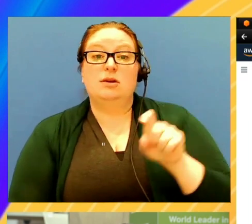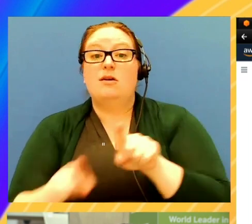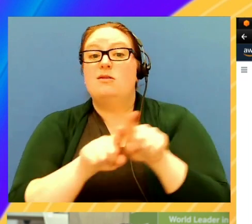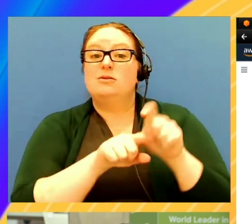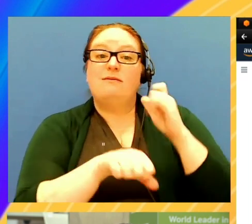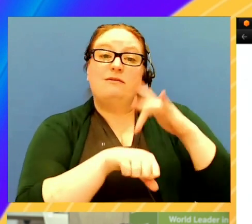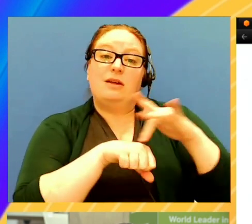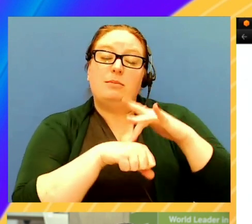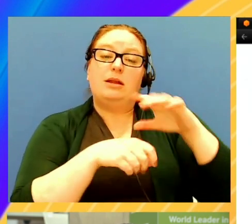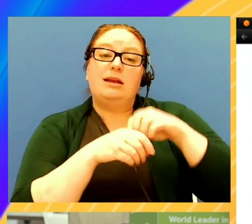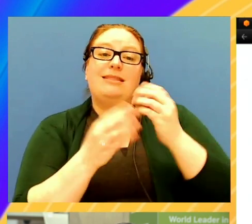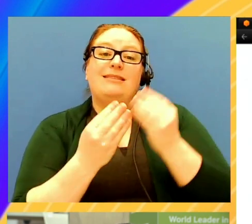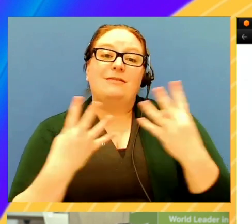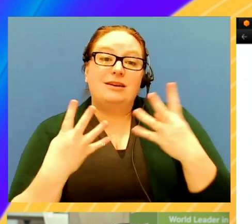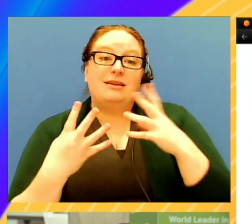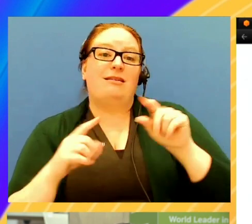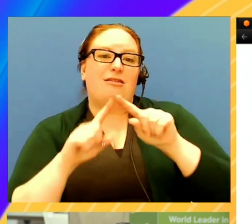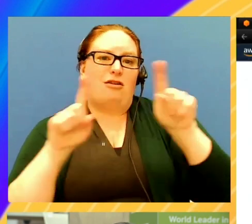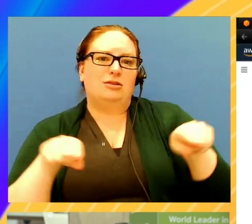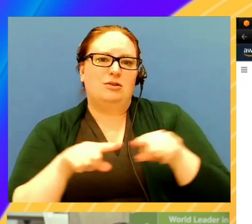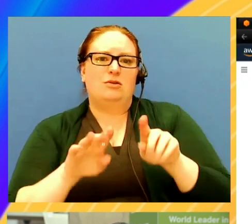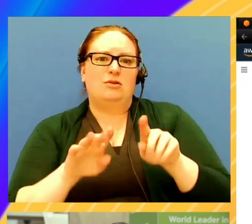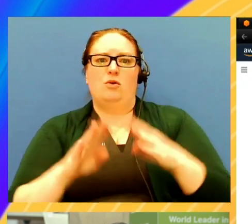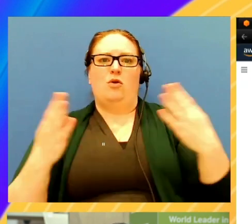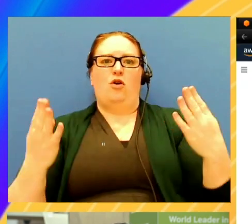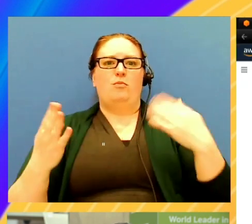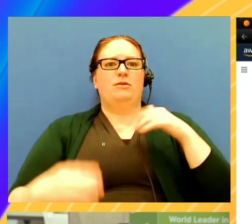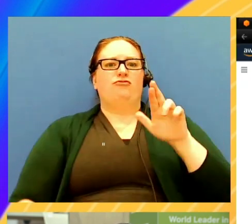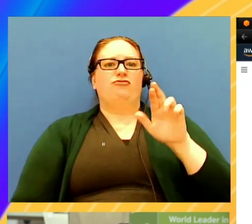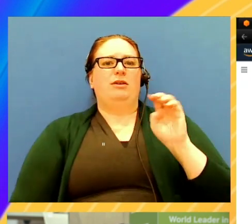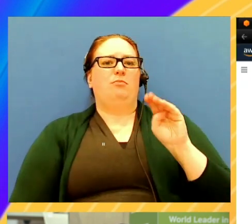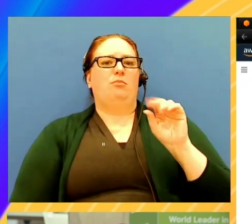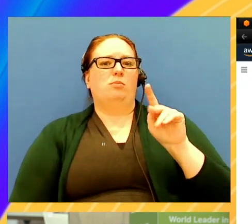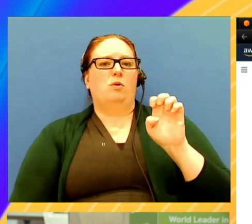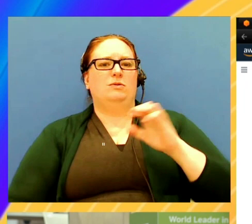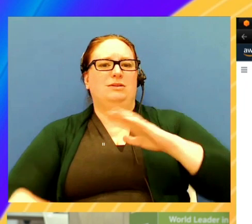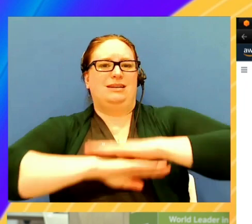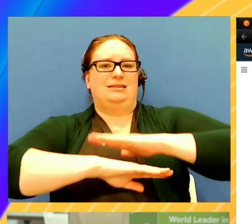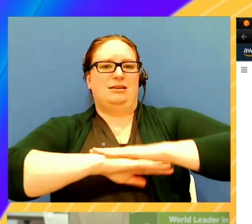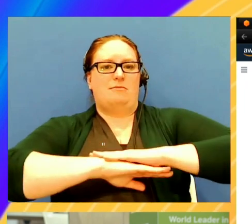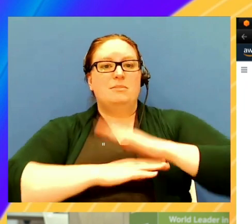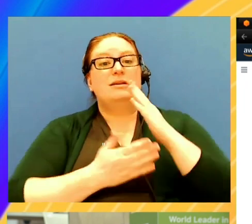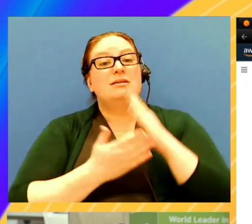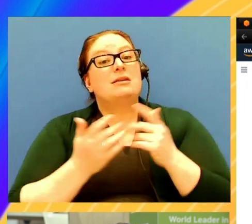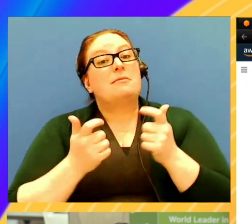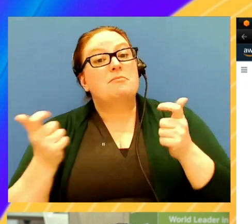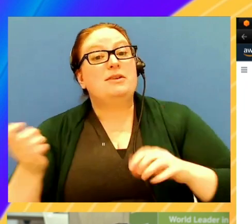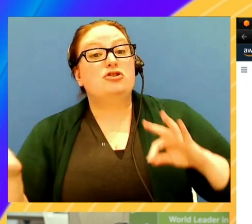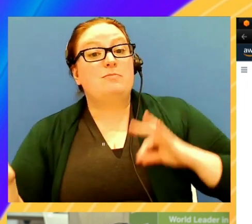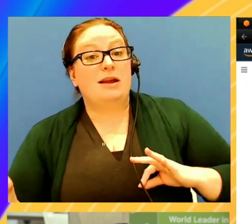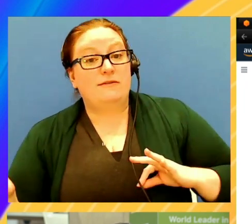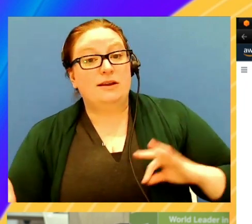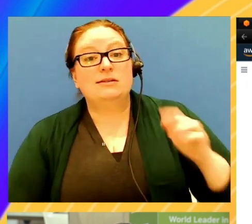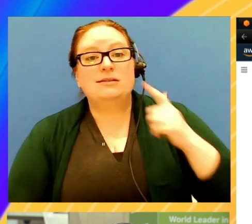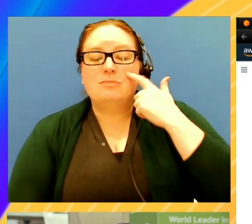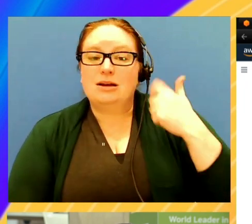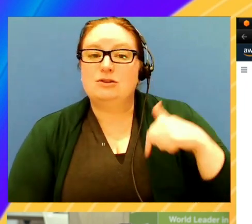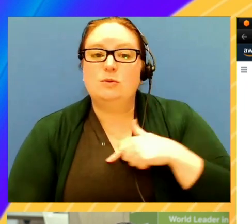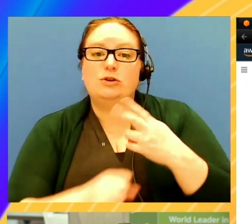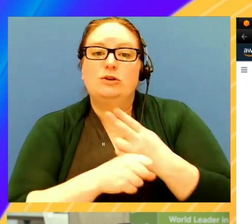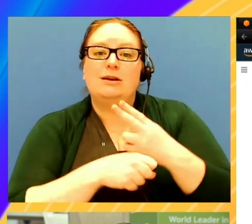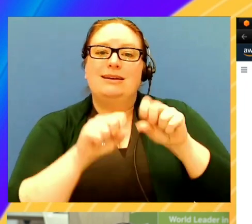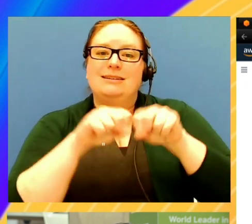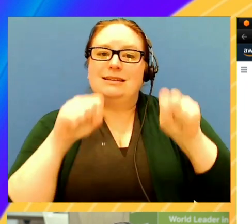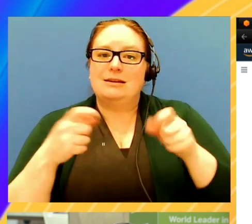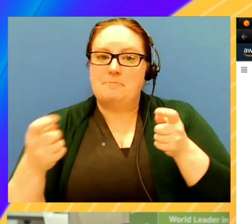within the Fleet Manager console to open up remote desktop directly to them. Now, some of the major benefits of this is that because we are using Systems Manager as